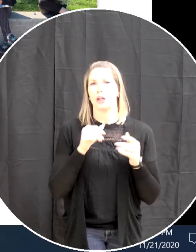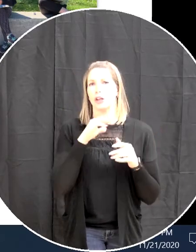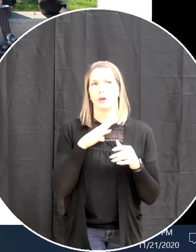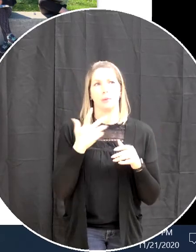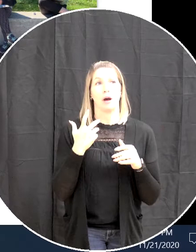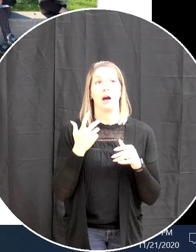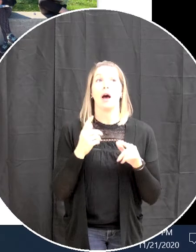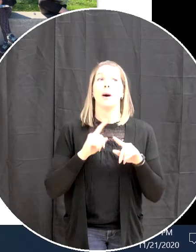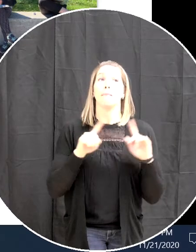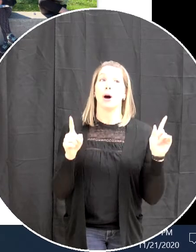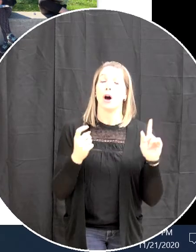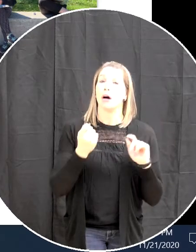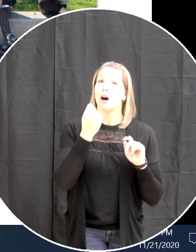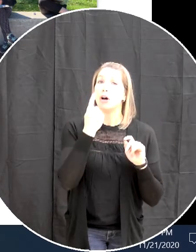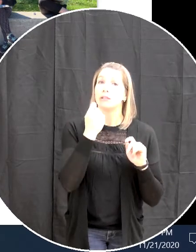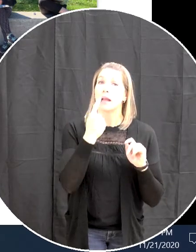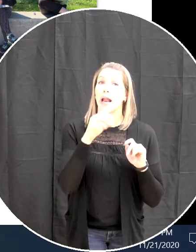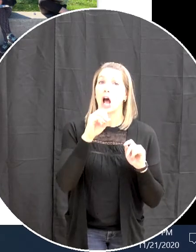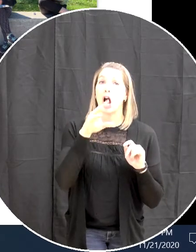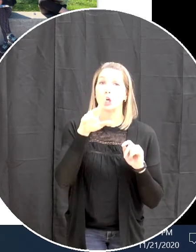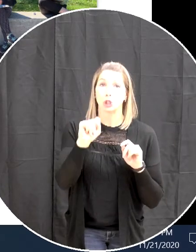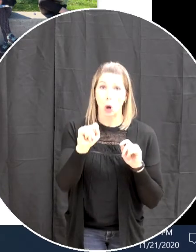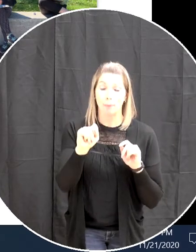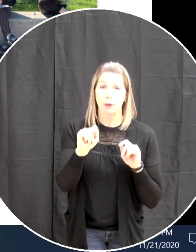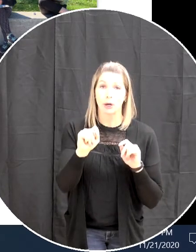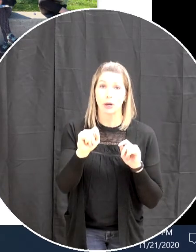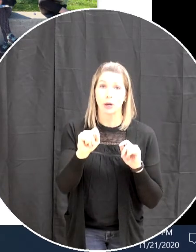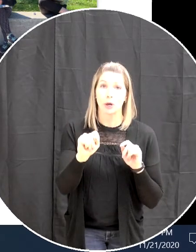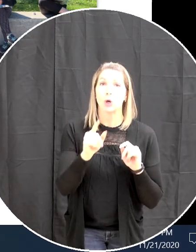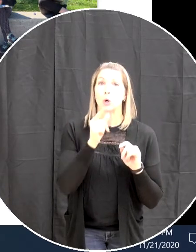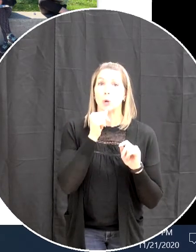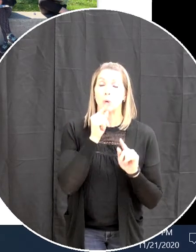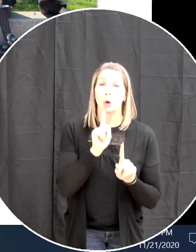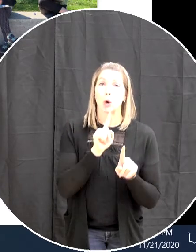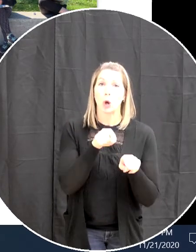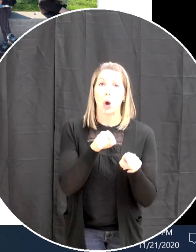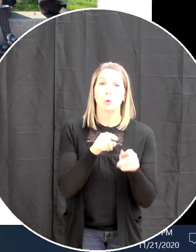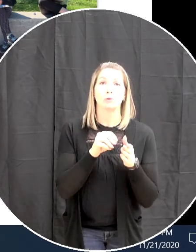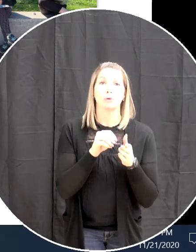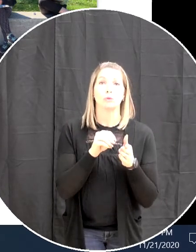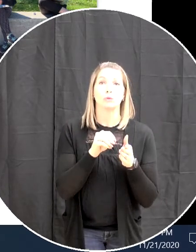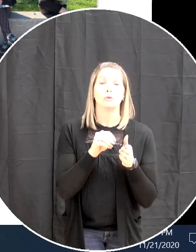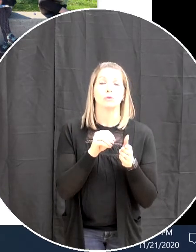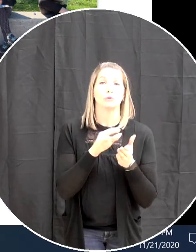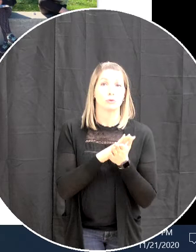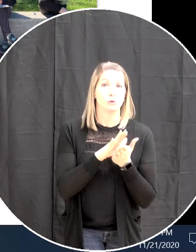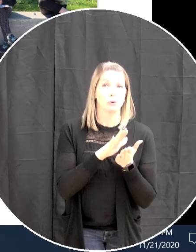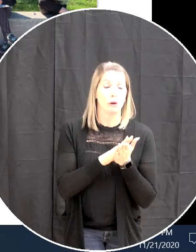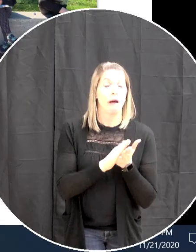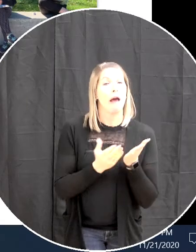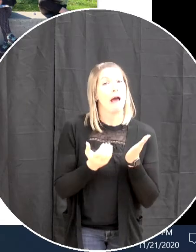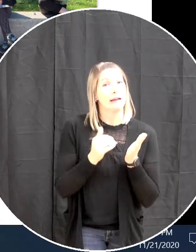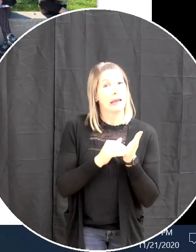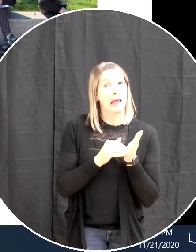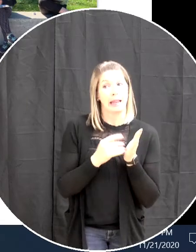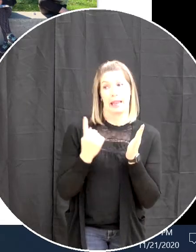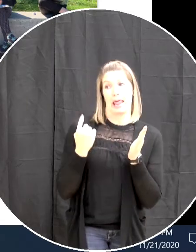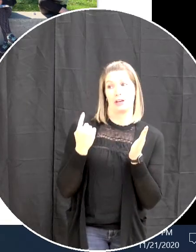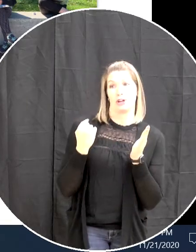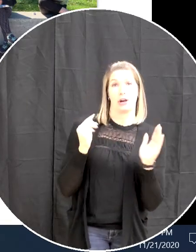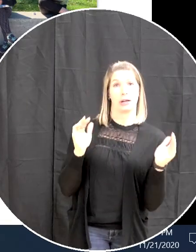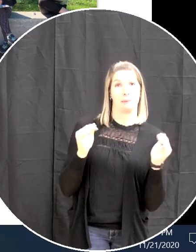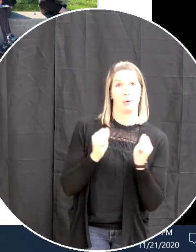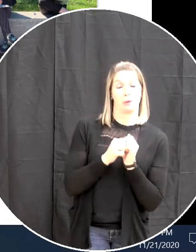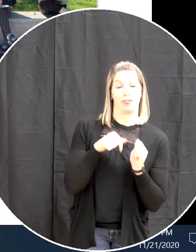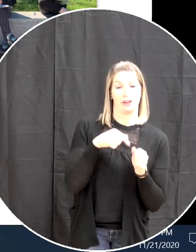better in October. A little bit higher absenteeism rate in 2019 was 6.9%,